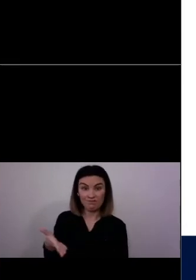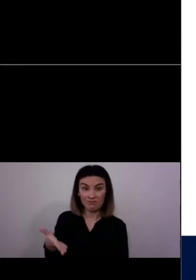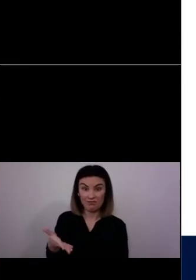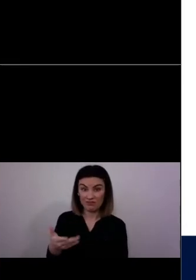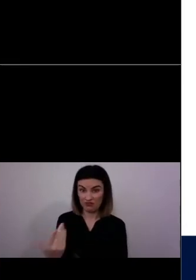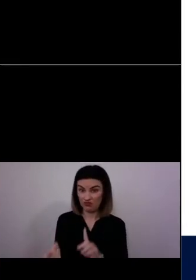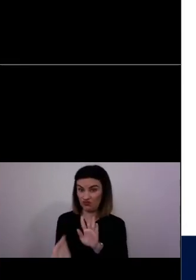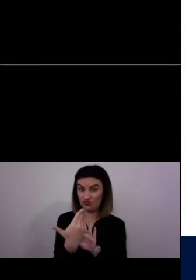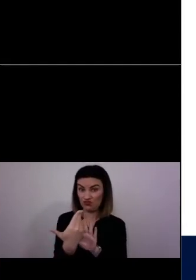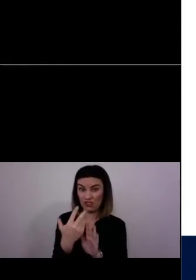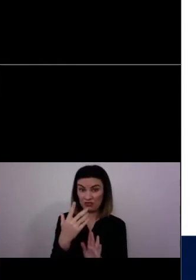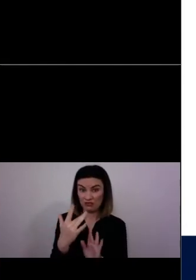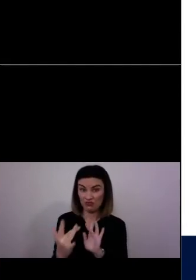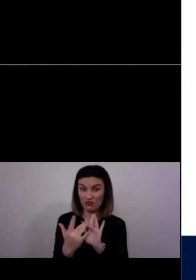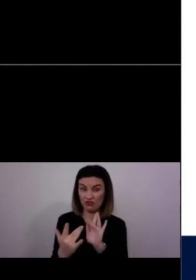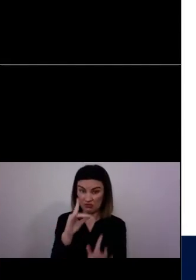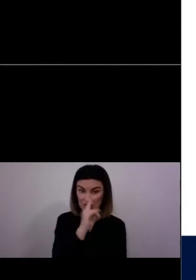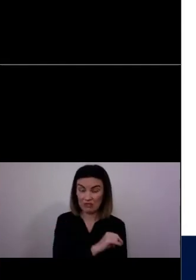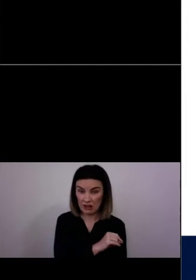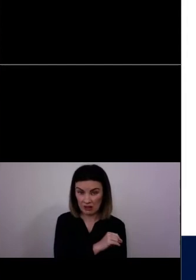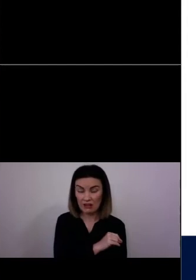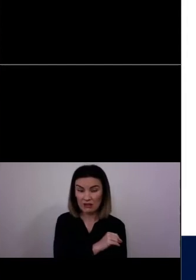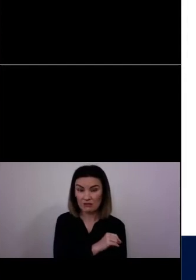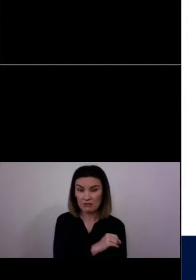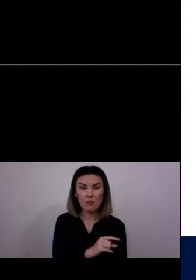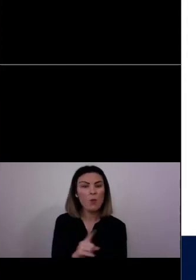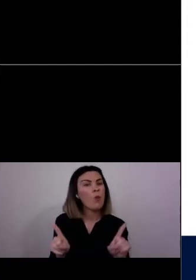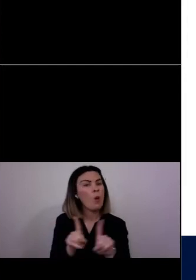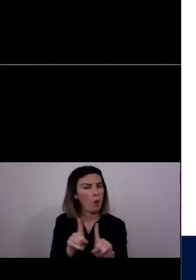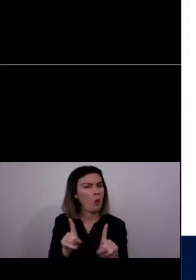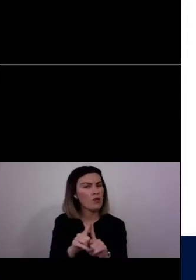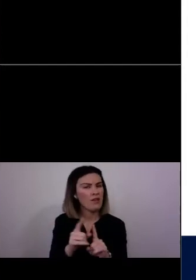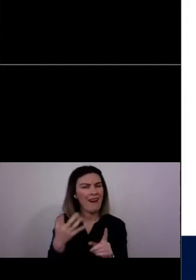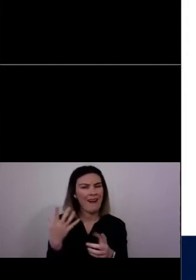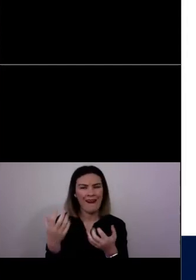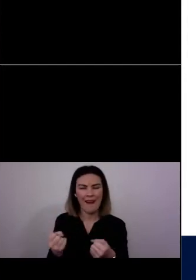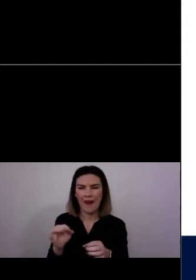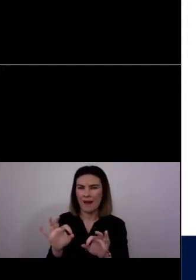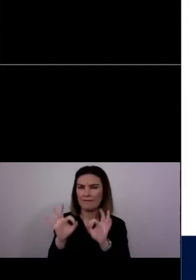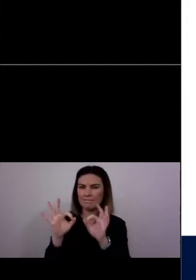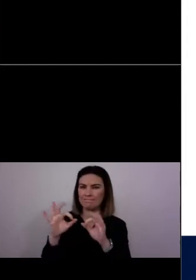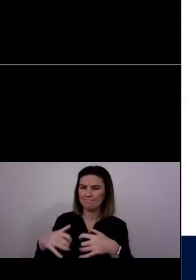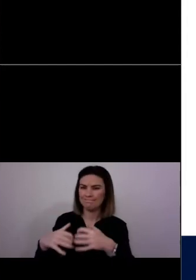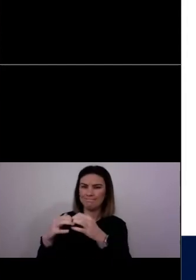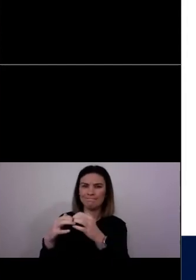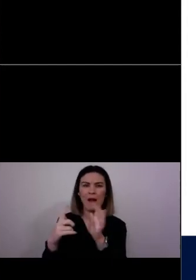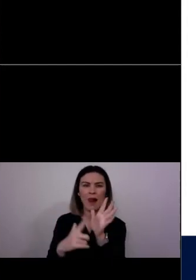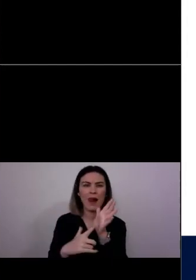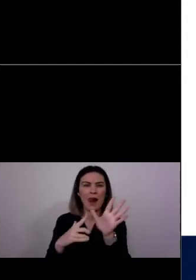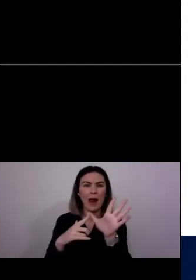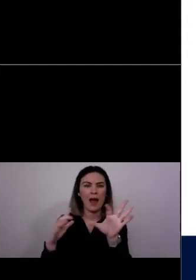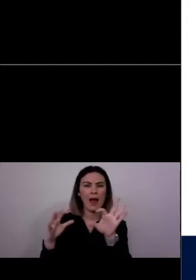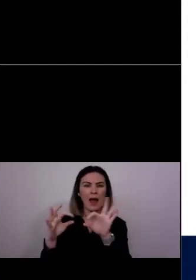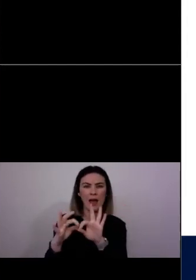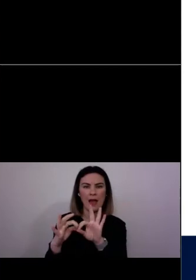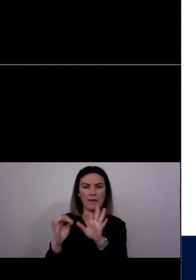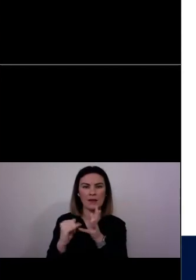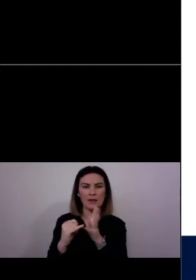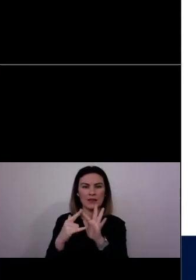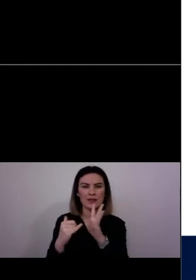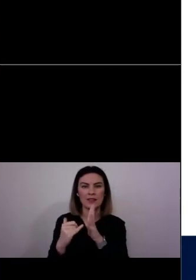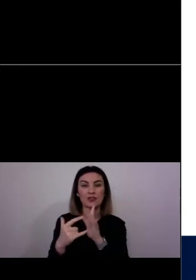in contact with me. I will also be running lab sessions, so that's an opportunity for you to